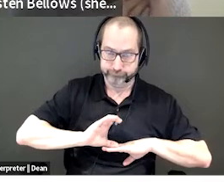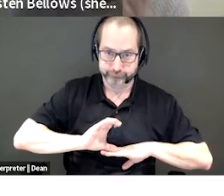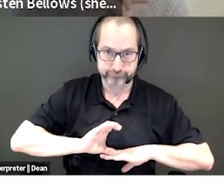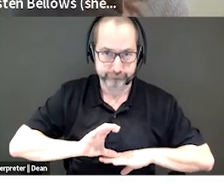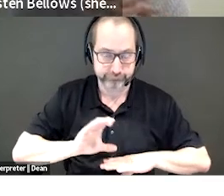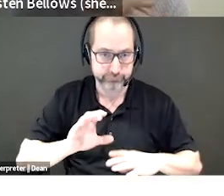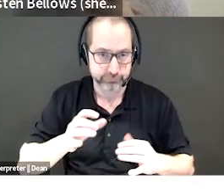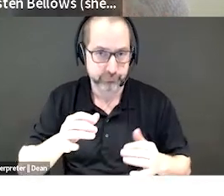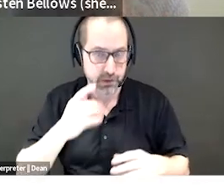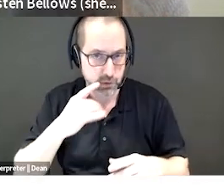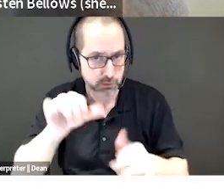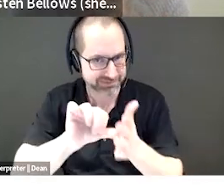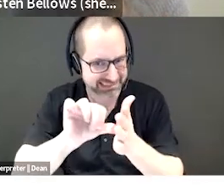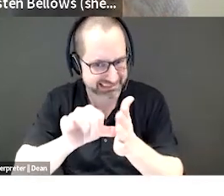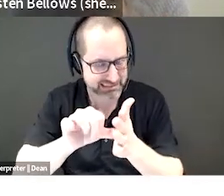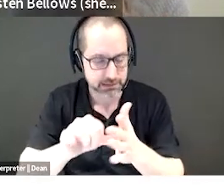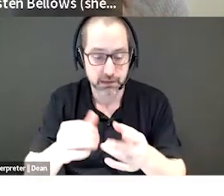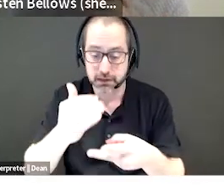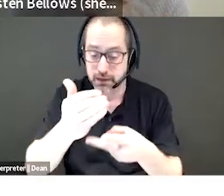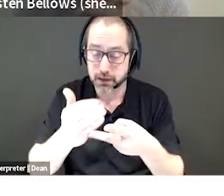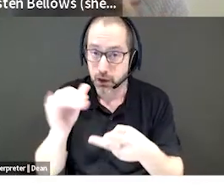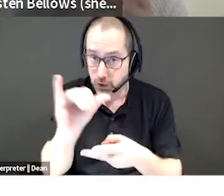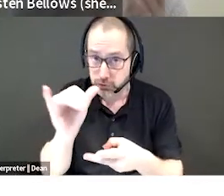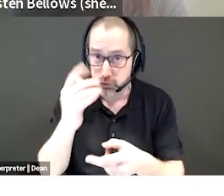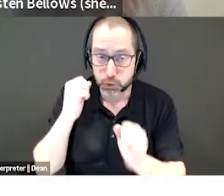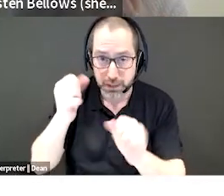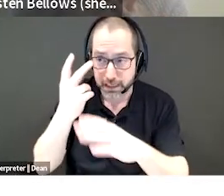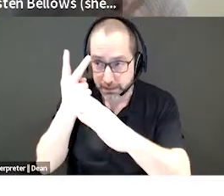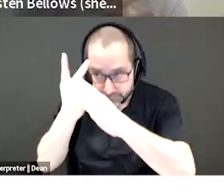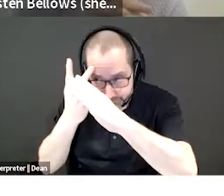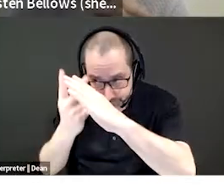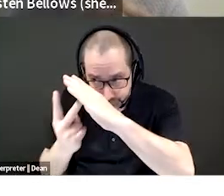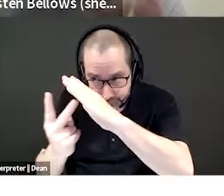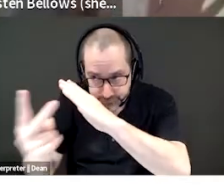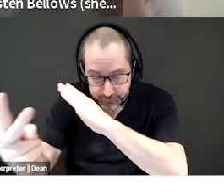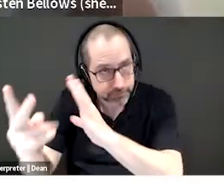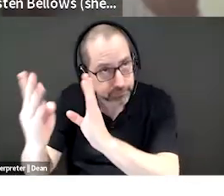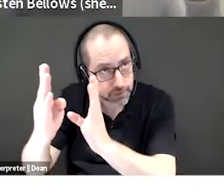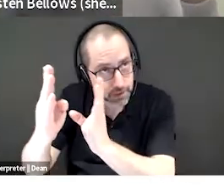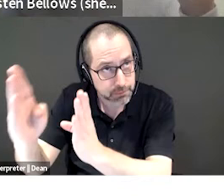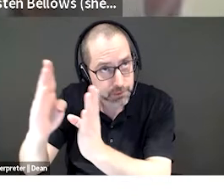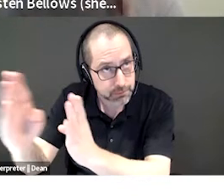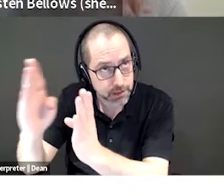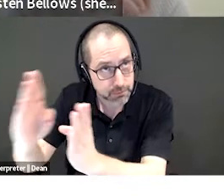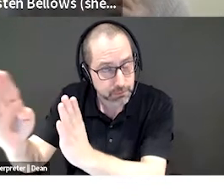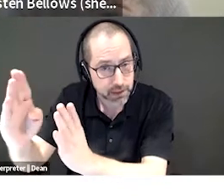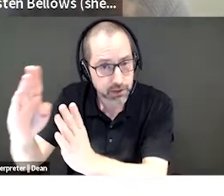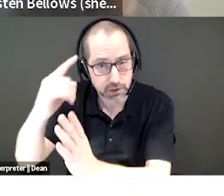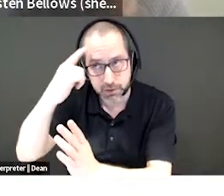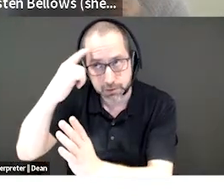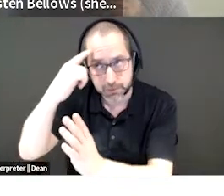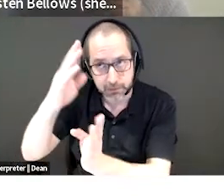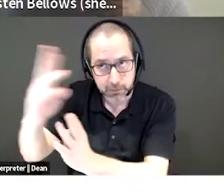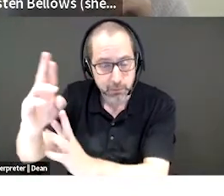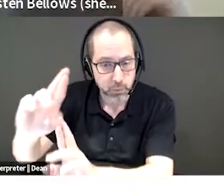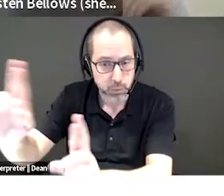You can create a coping ahead plan. And I use coping ahead plans a lot in multiple areas of my life